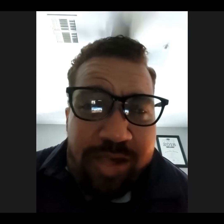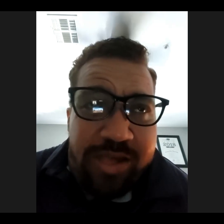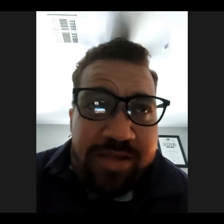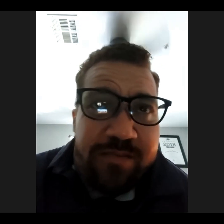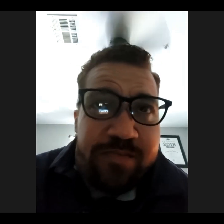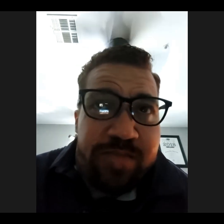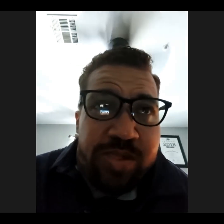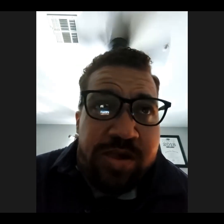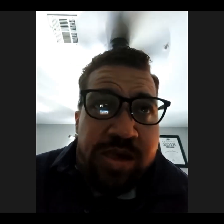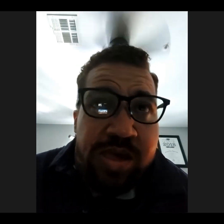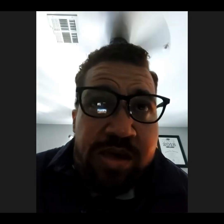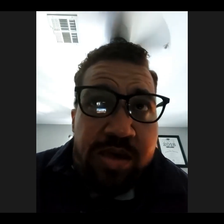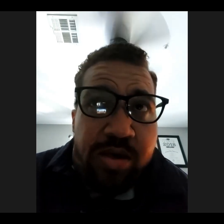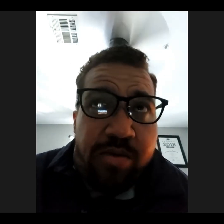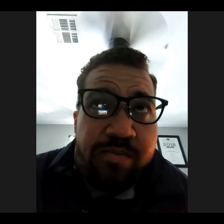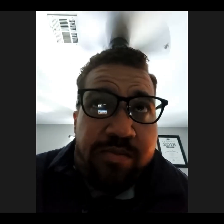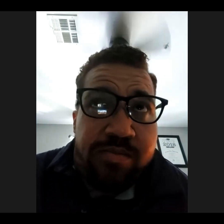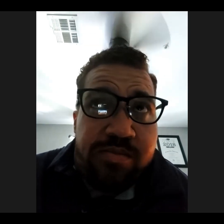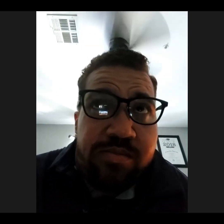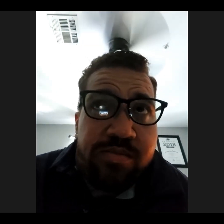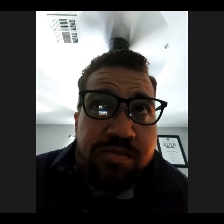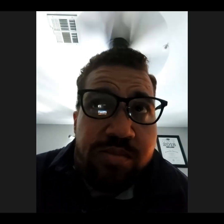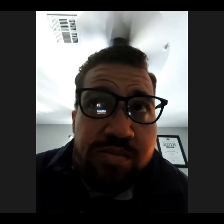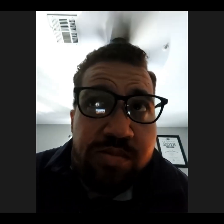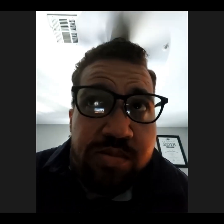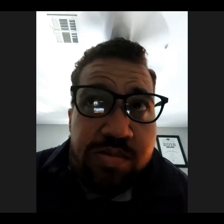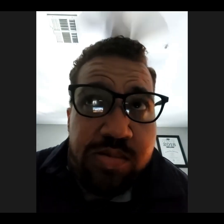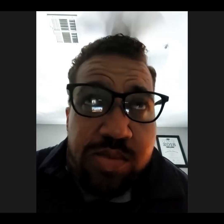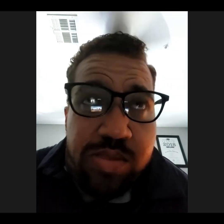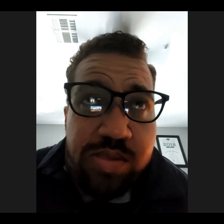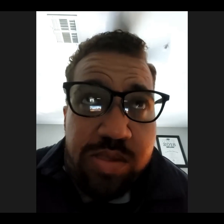out, and um